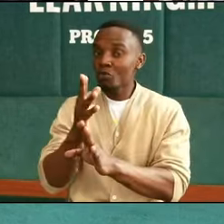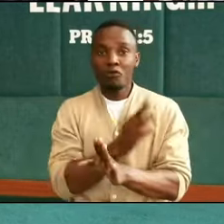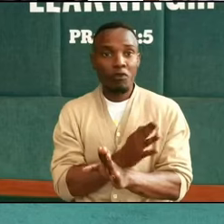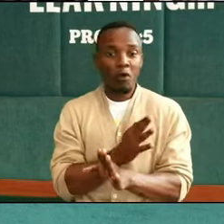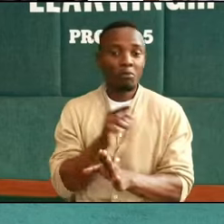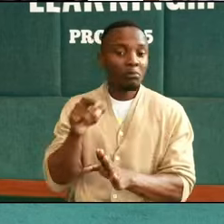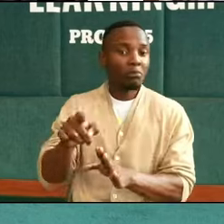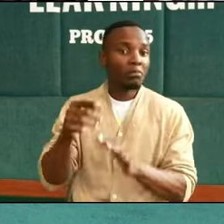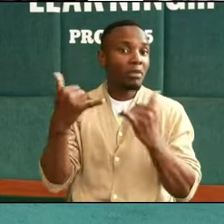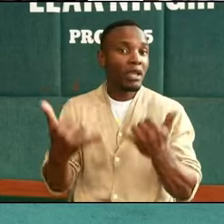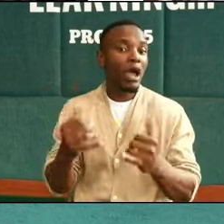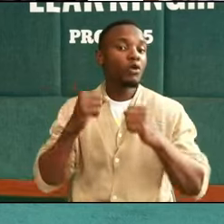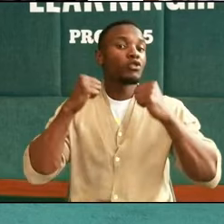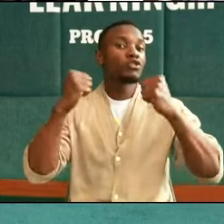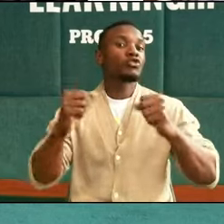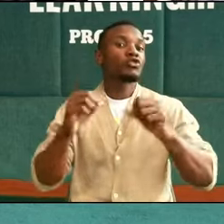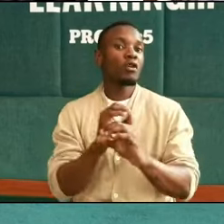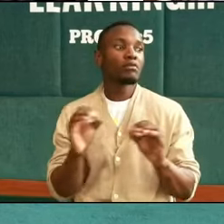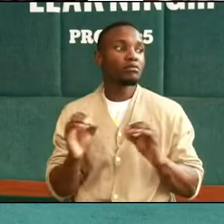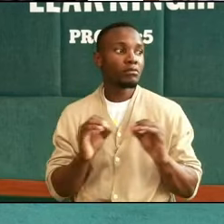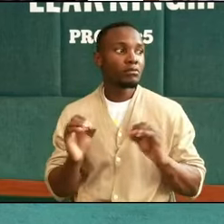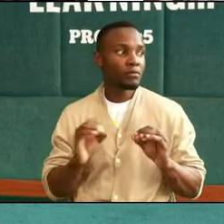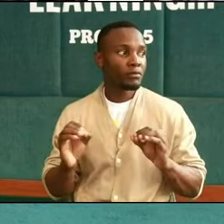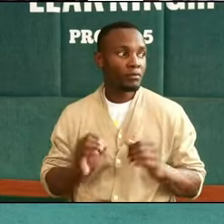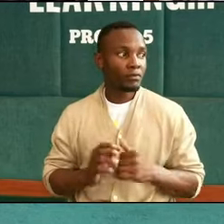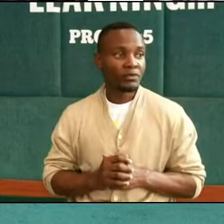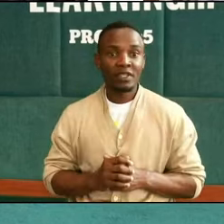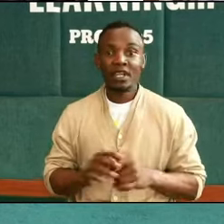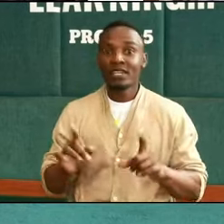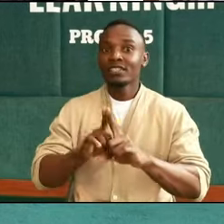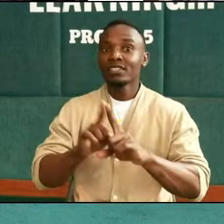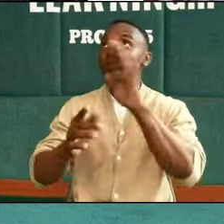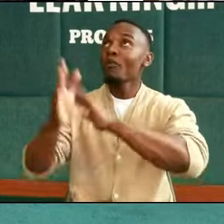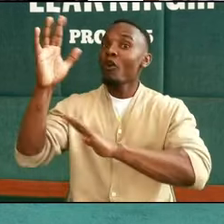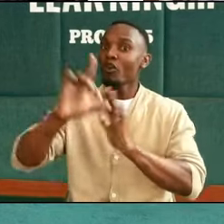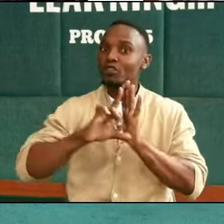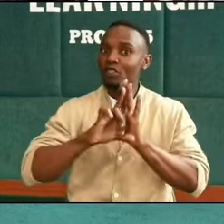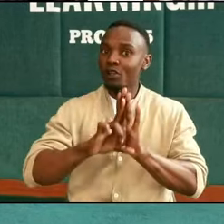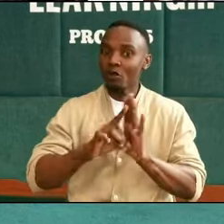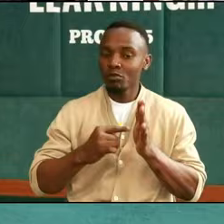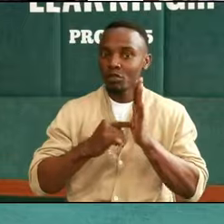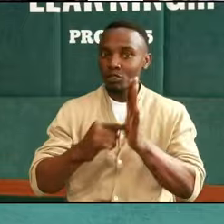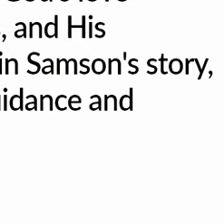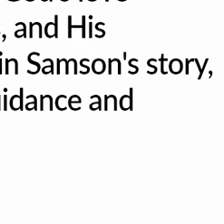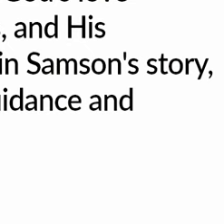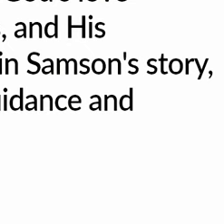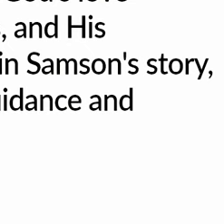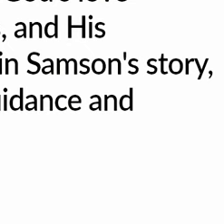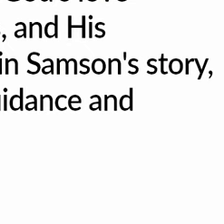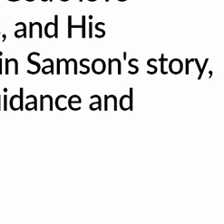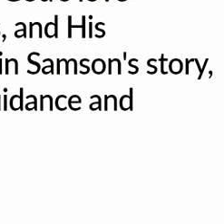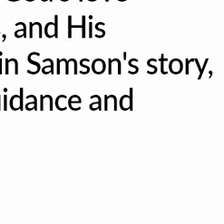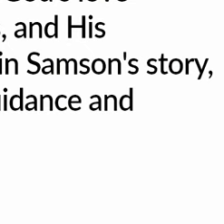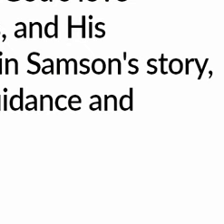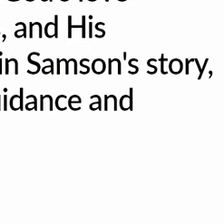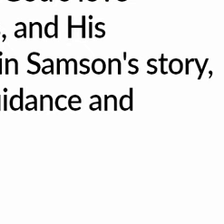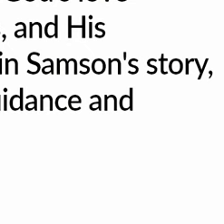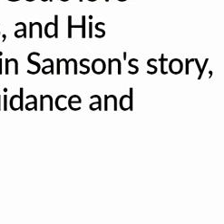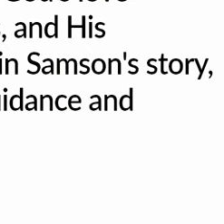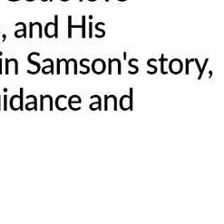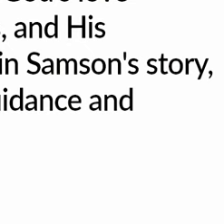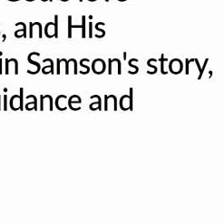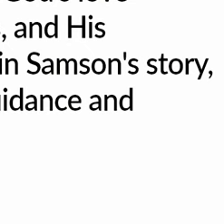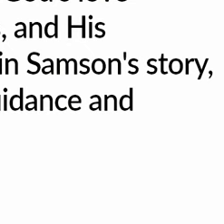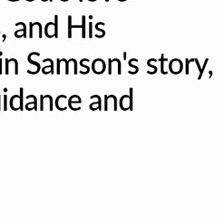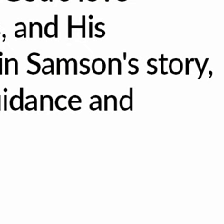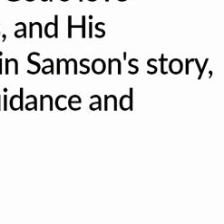So the law of God also points us to salvation. Because despite of Samson's mistakes, Samson